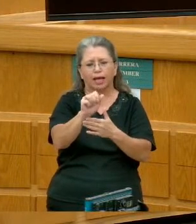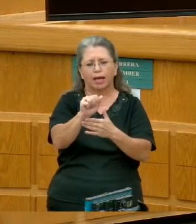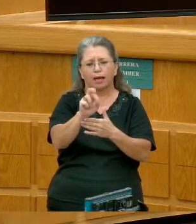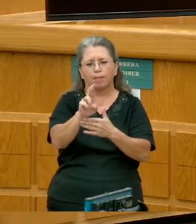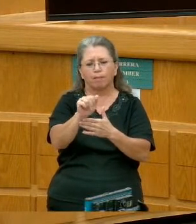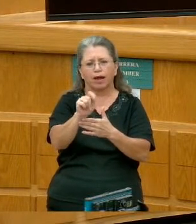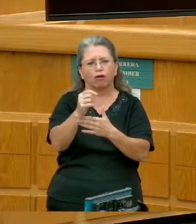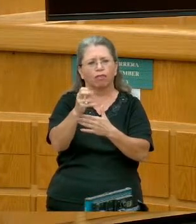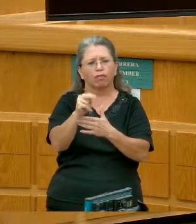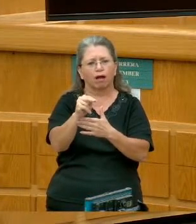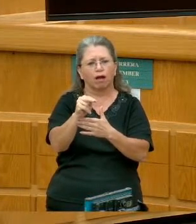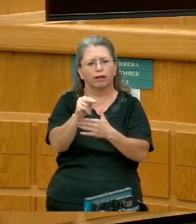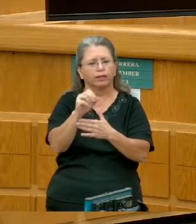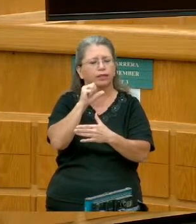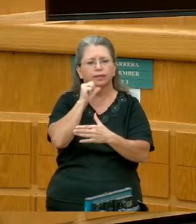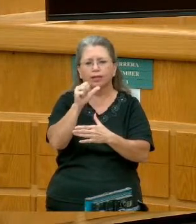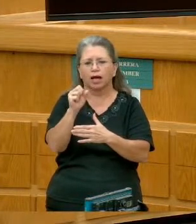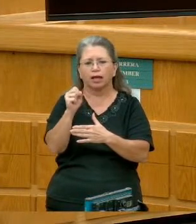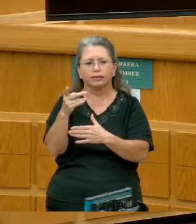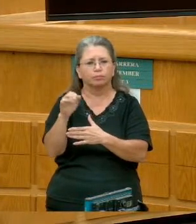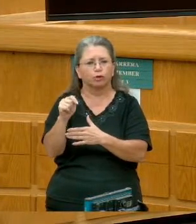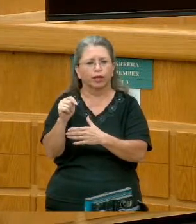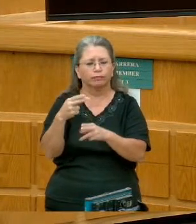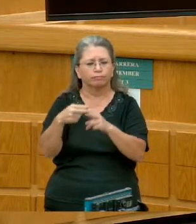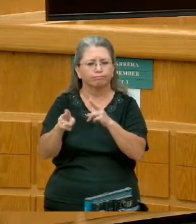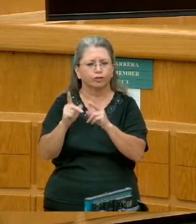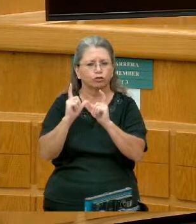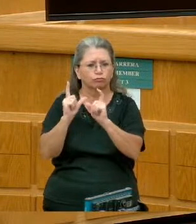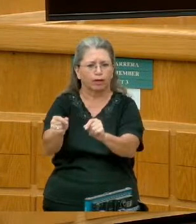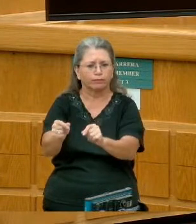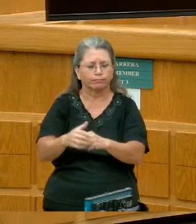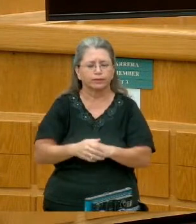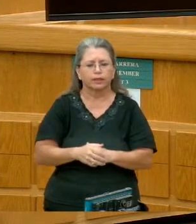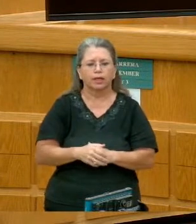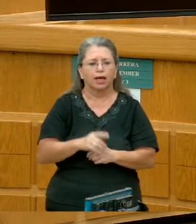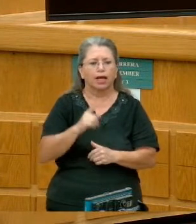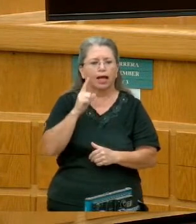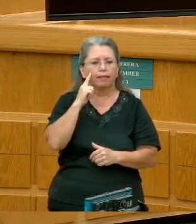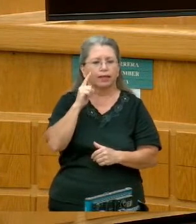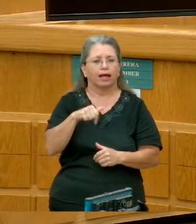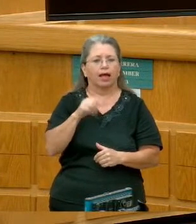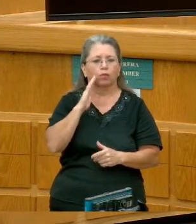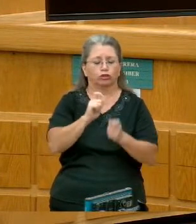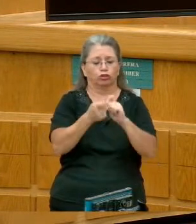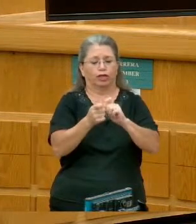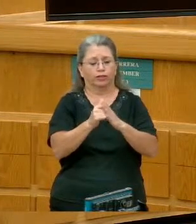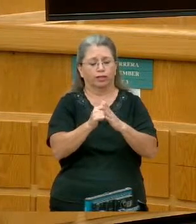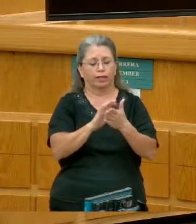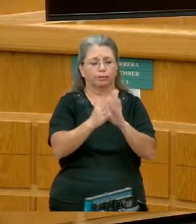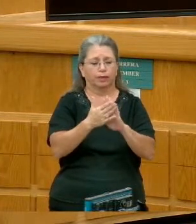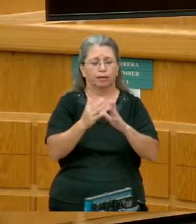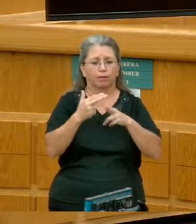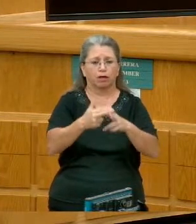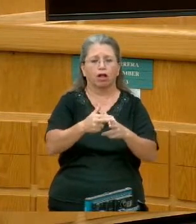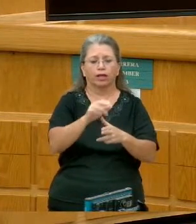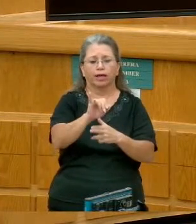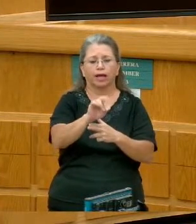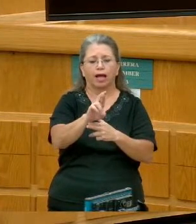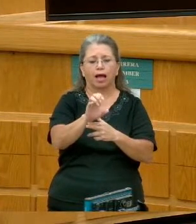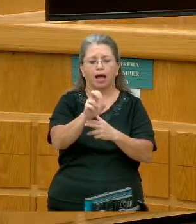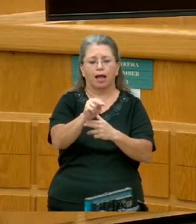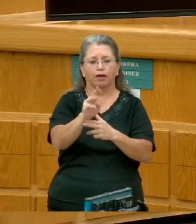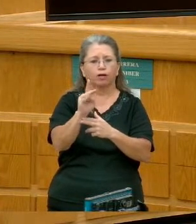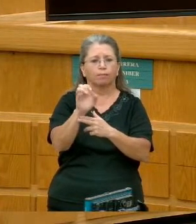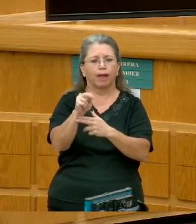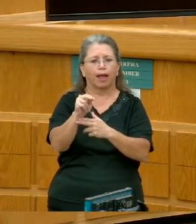alter that metaphor. I think I'm going to turn us into an Ironman competition where there's running and